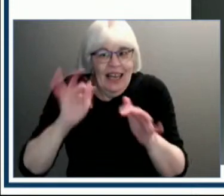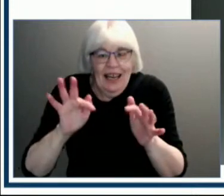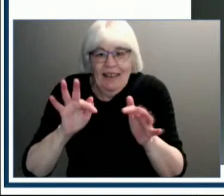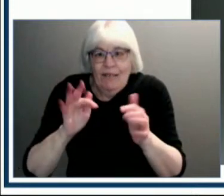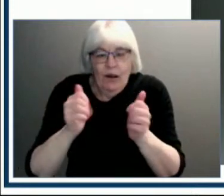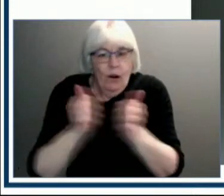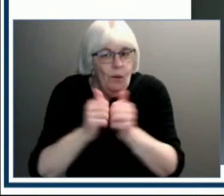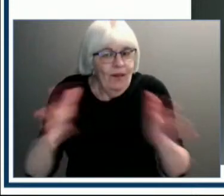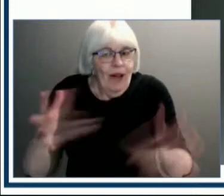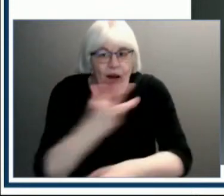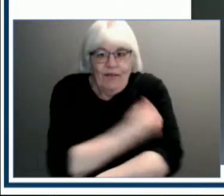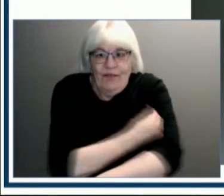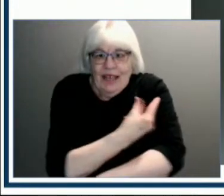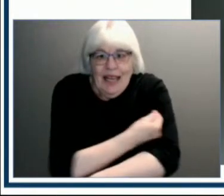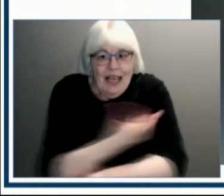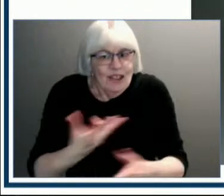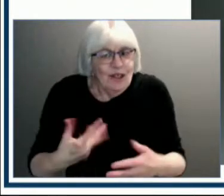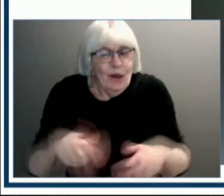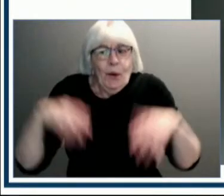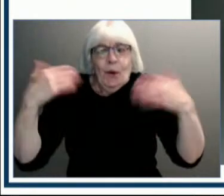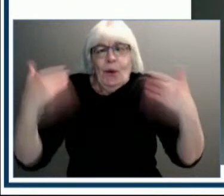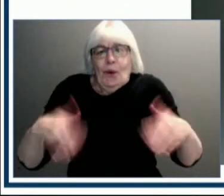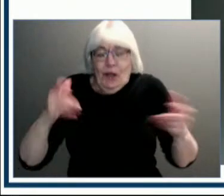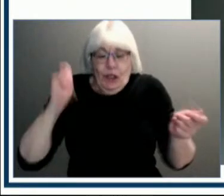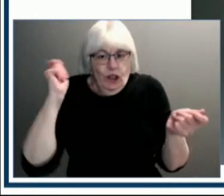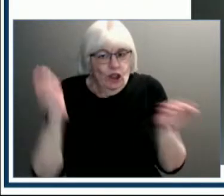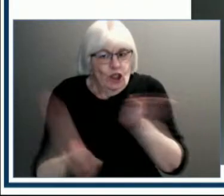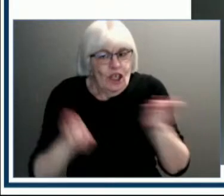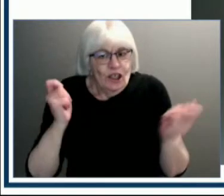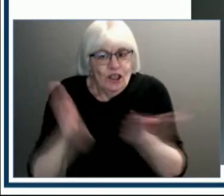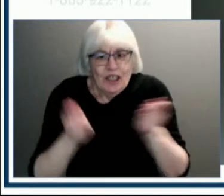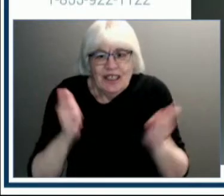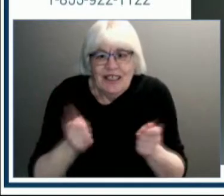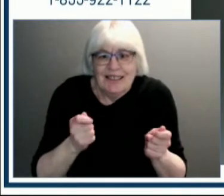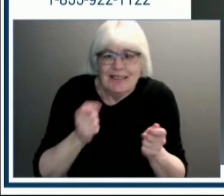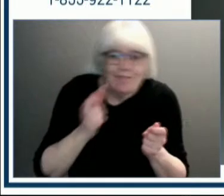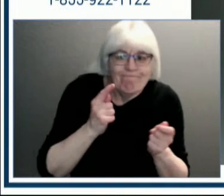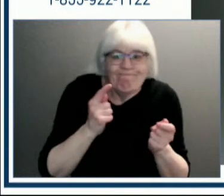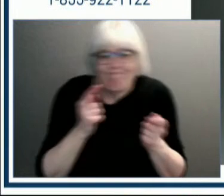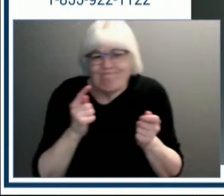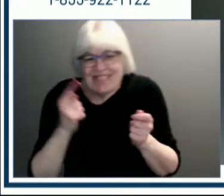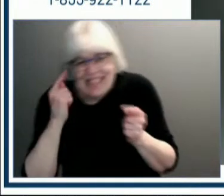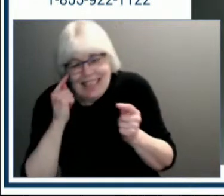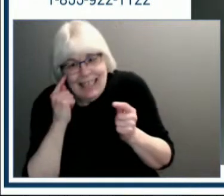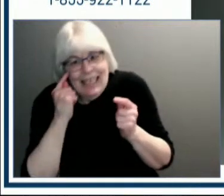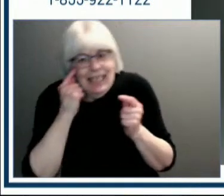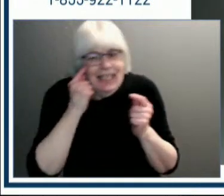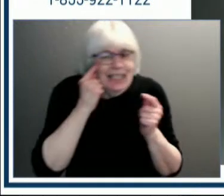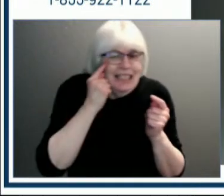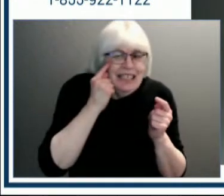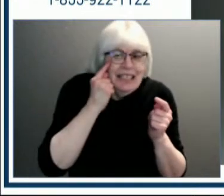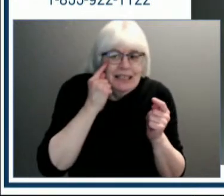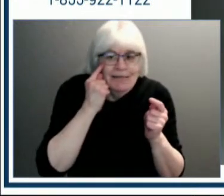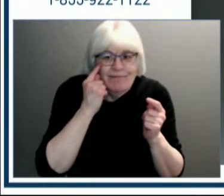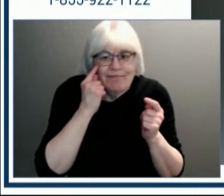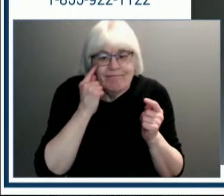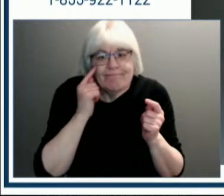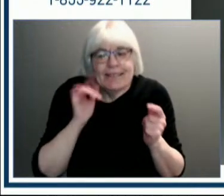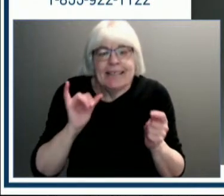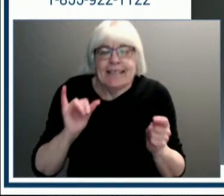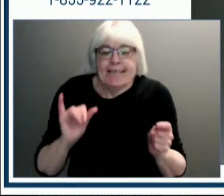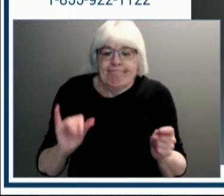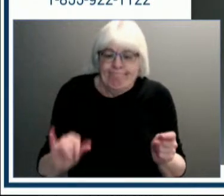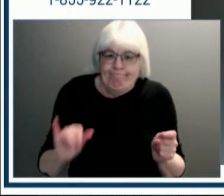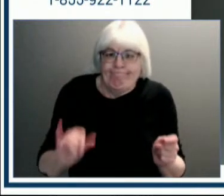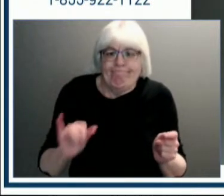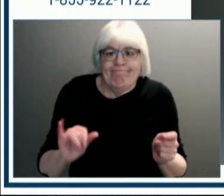to the pandemic. We need to look at some clear and honest facts. We've been at this for almost 2